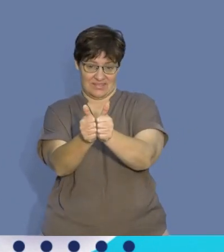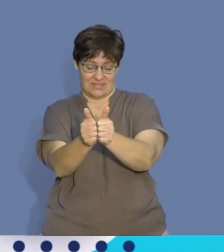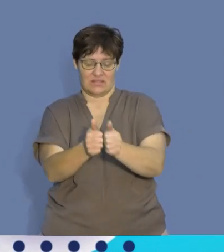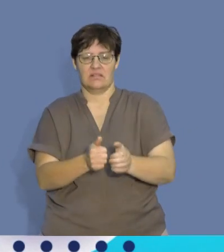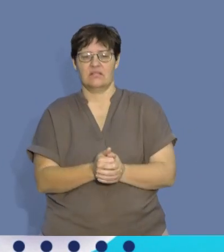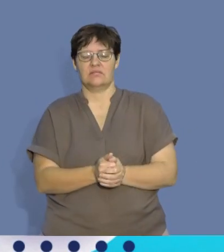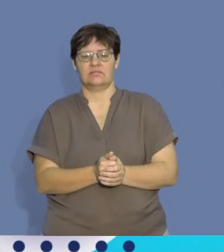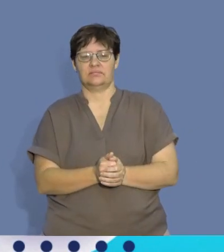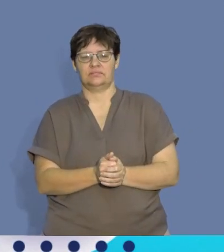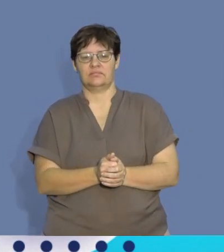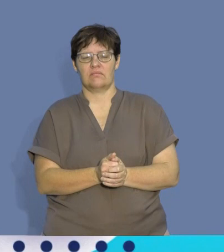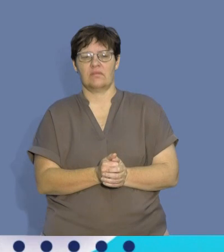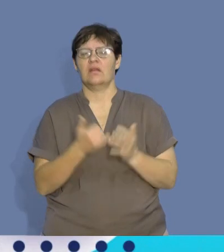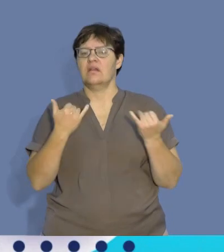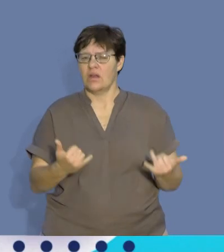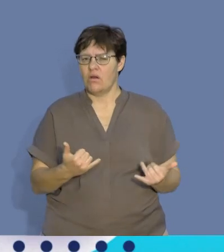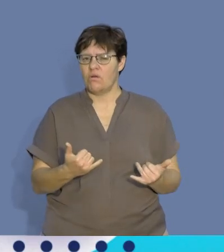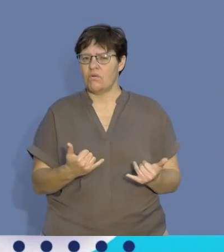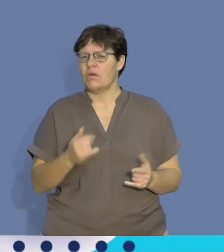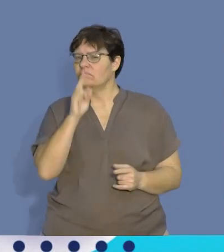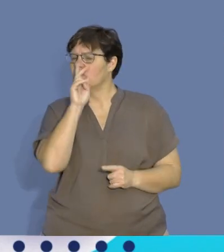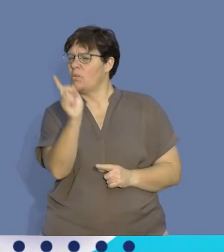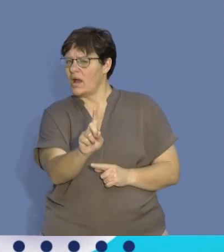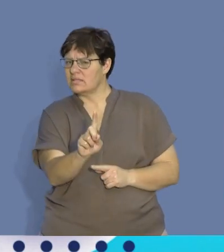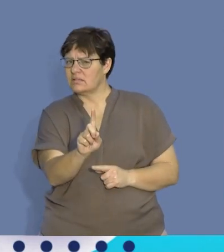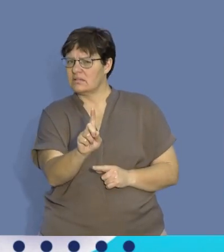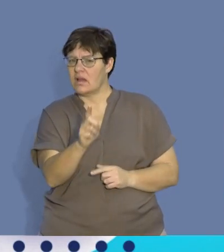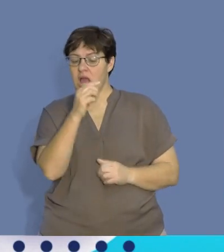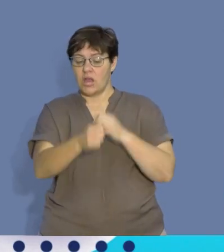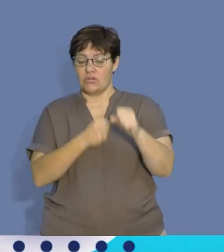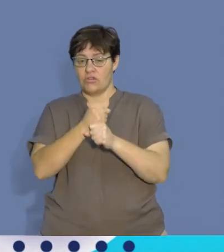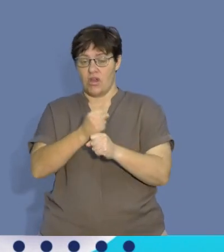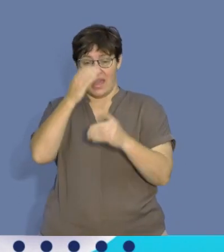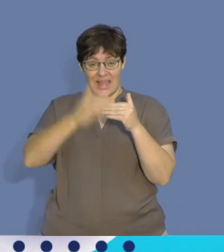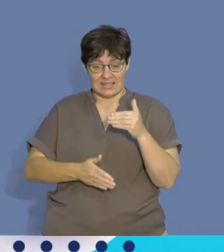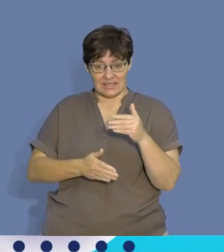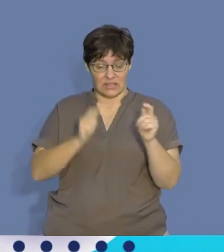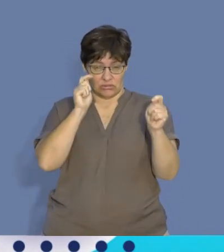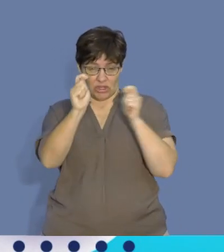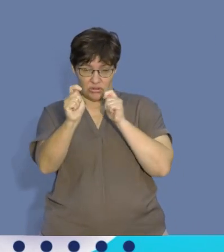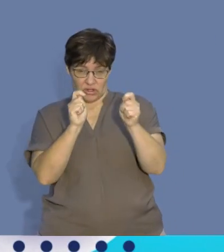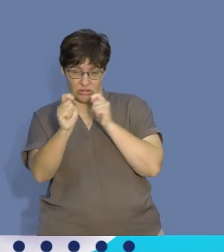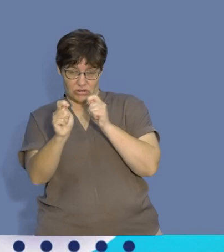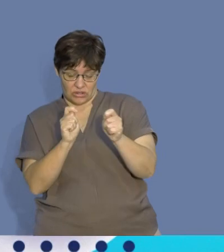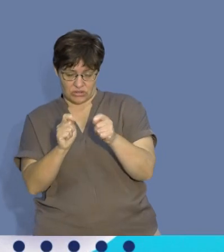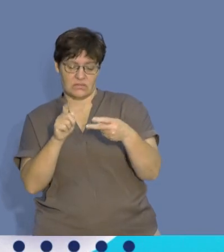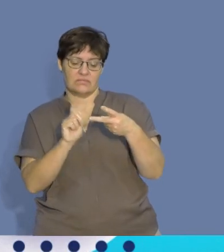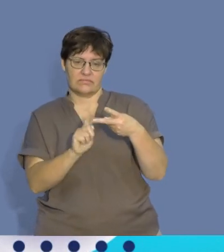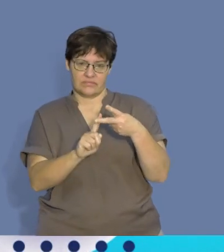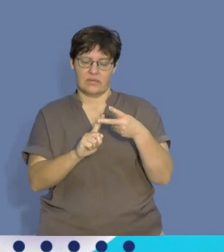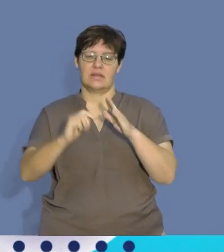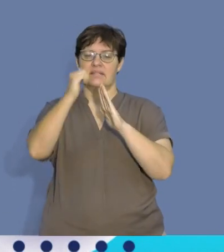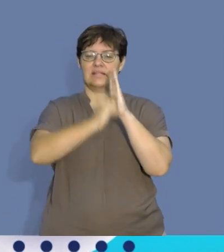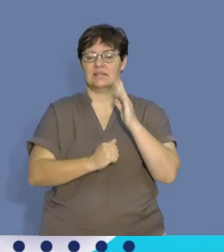turn our attention to year-end adjustments and financial statements. So as usual, before I